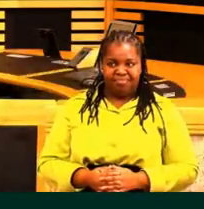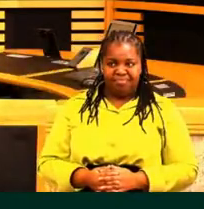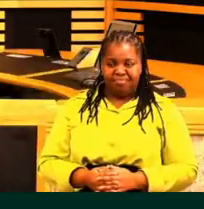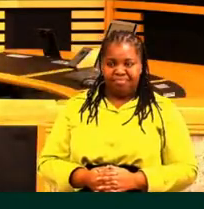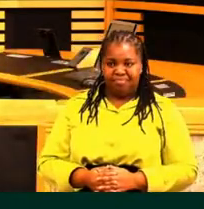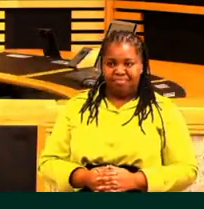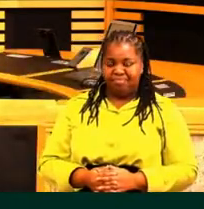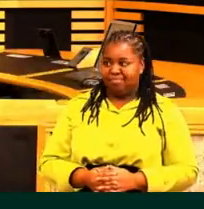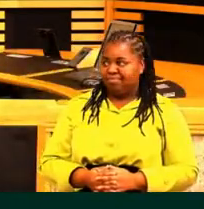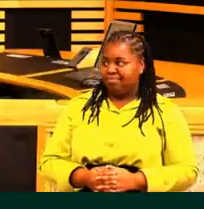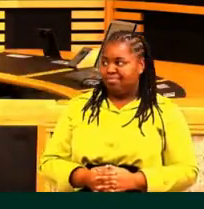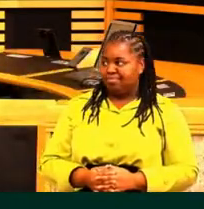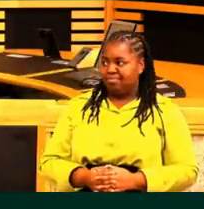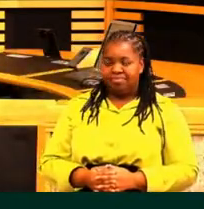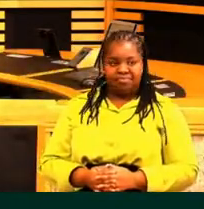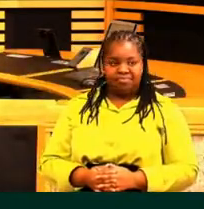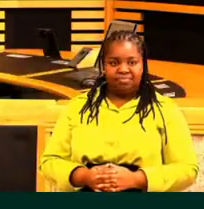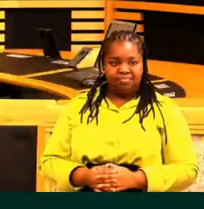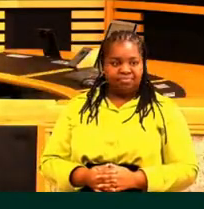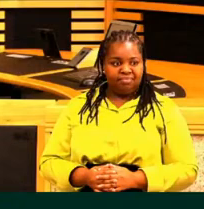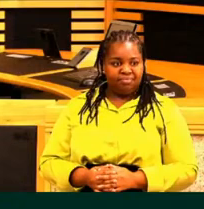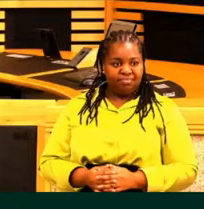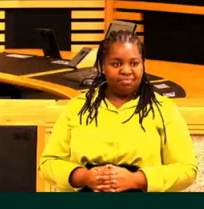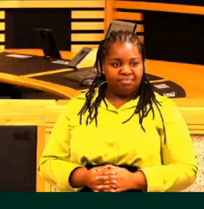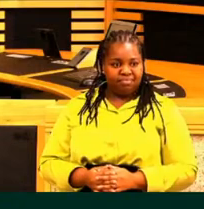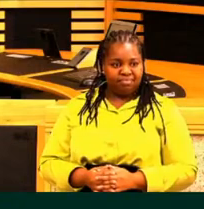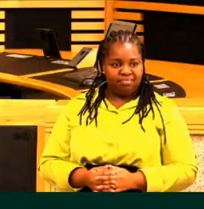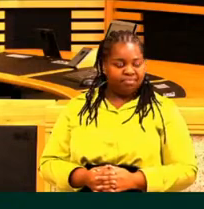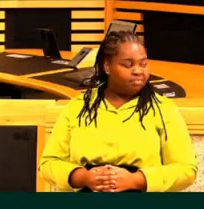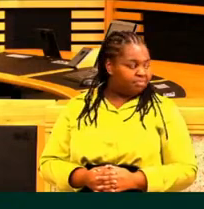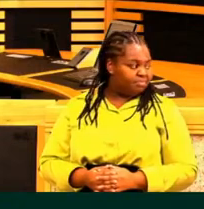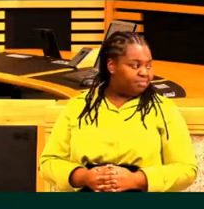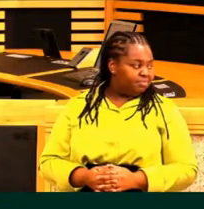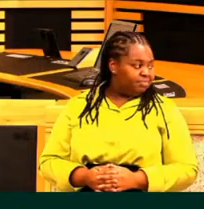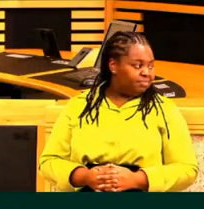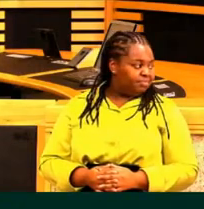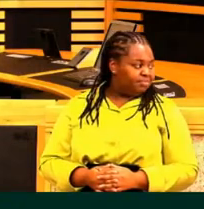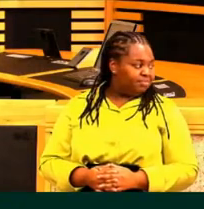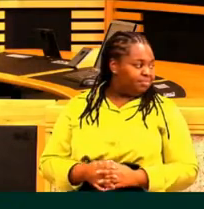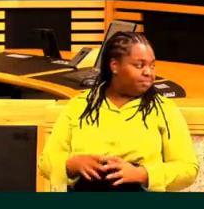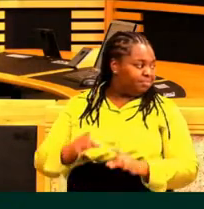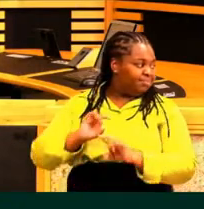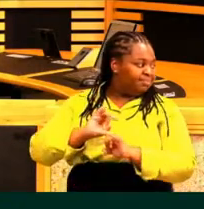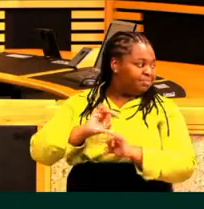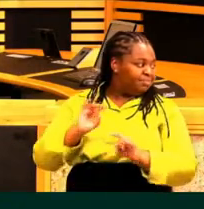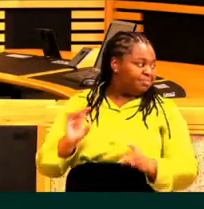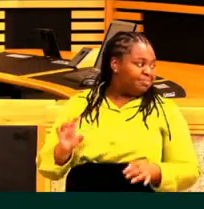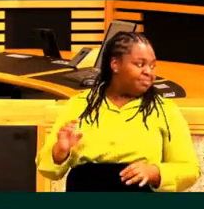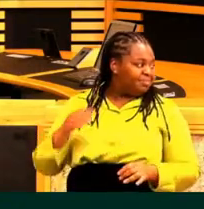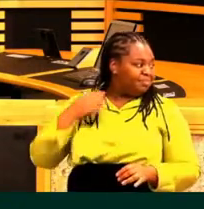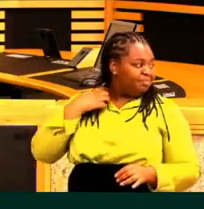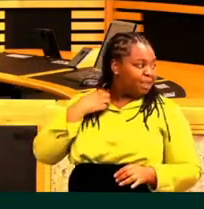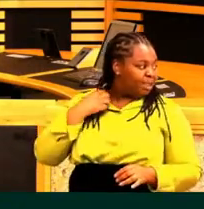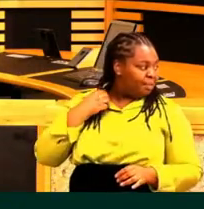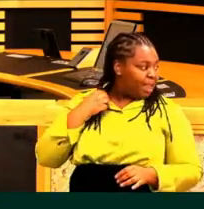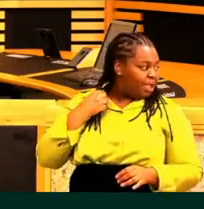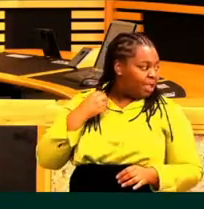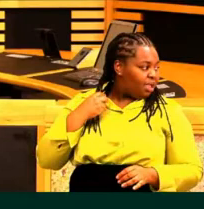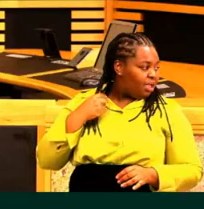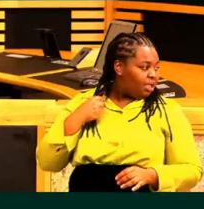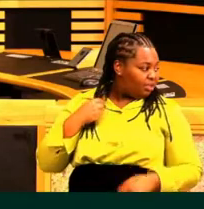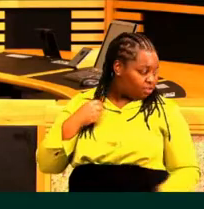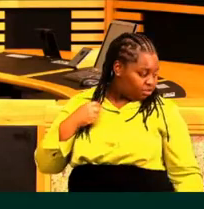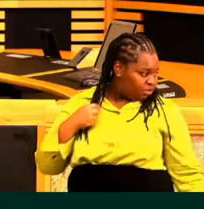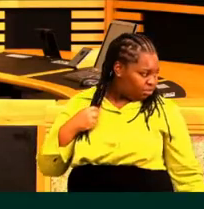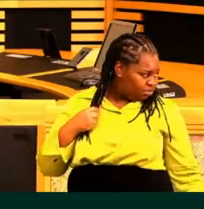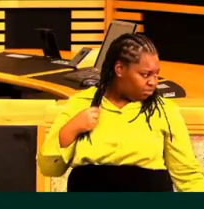from Christian let's clarify here I love you have called two minutes as